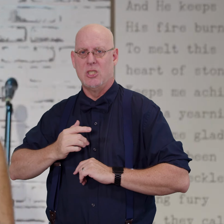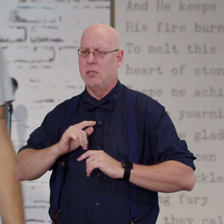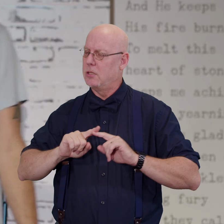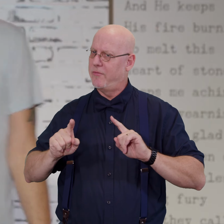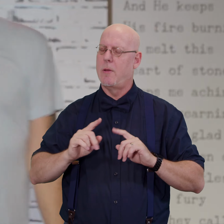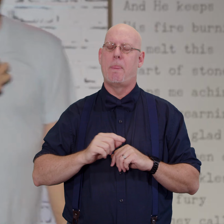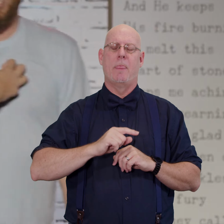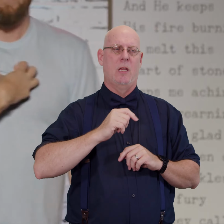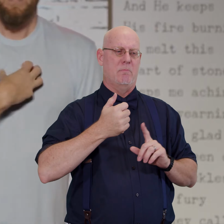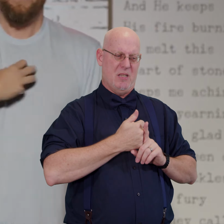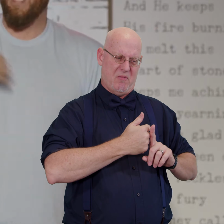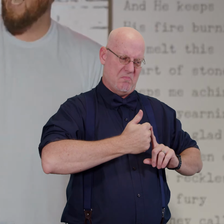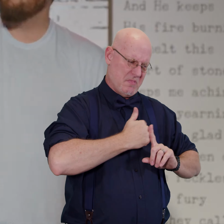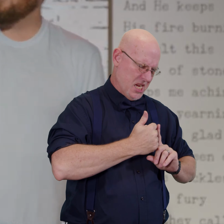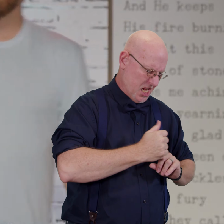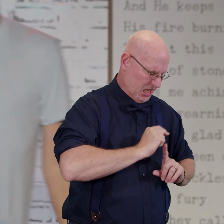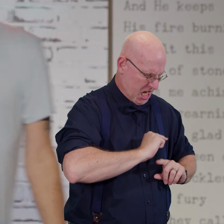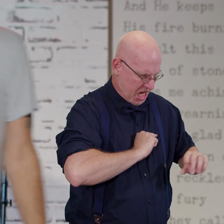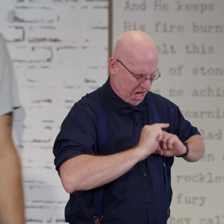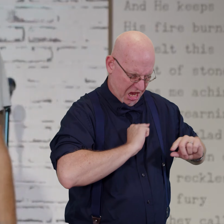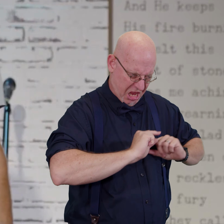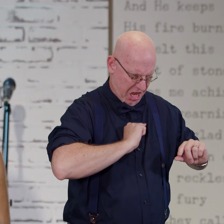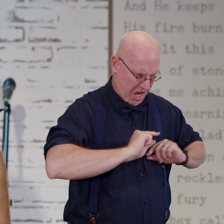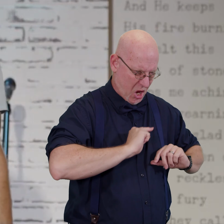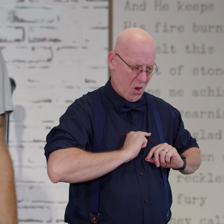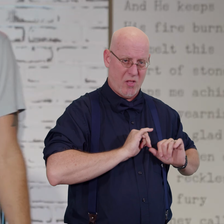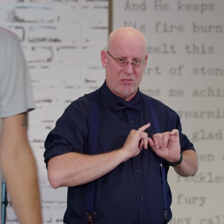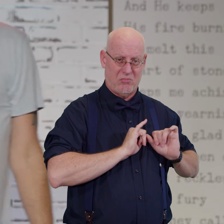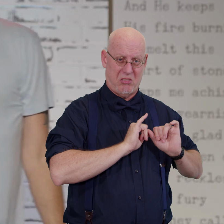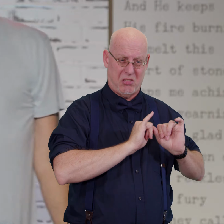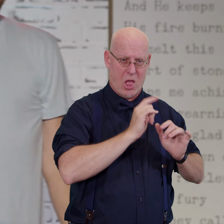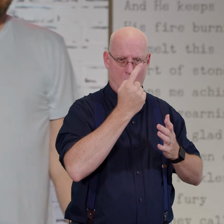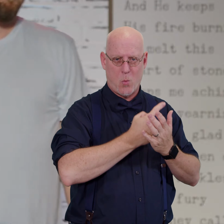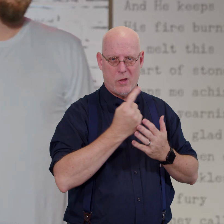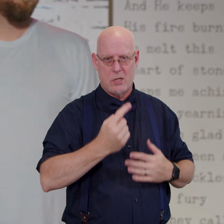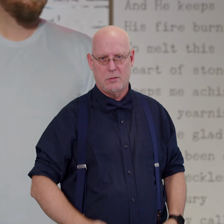felt so guilty, so beaten up that I'm going to do it. That'll last about a week.